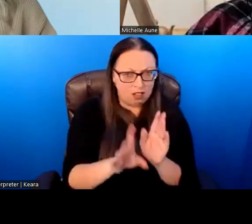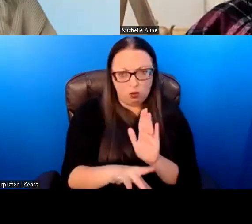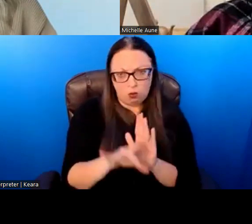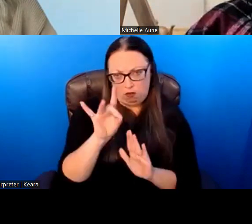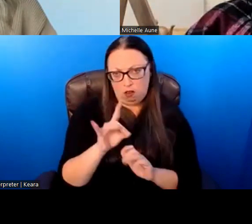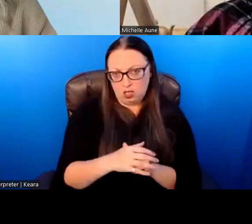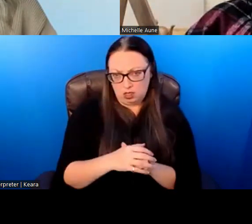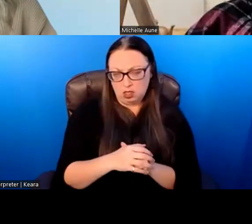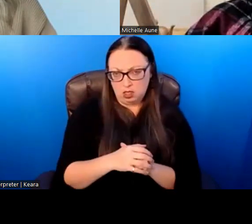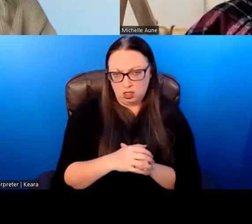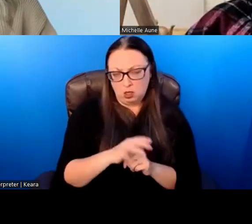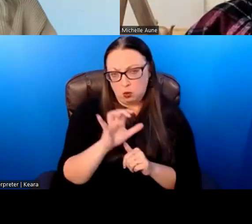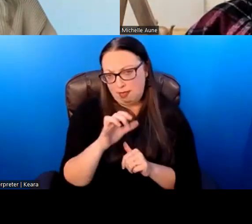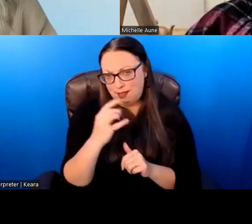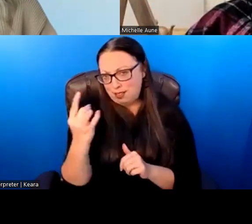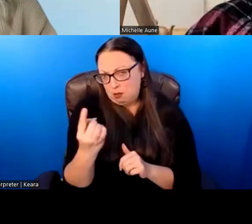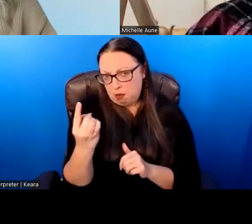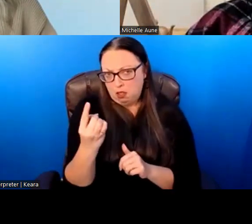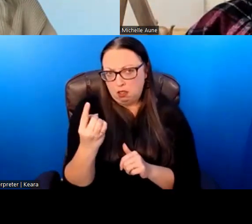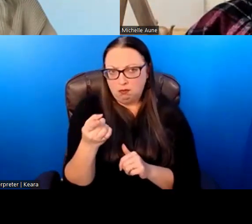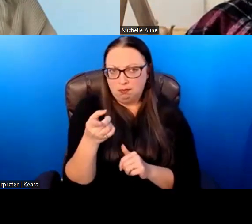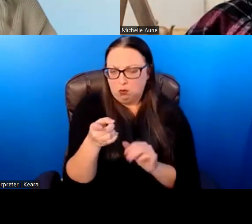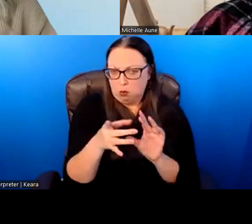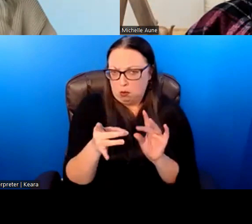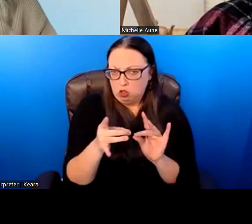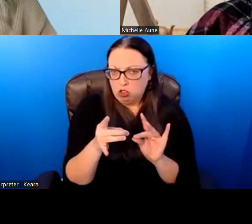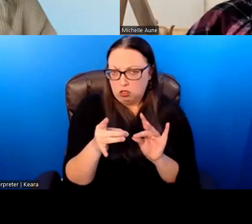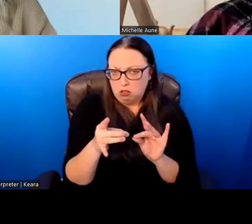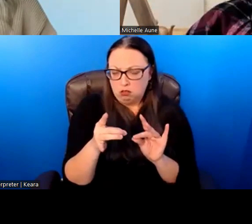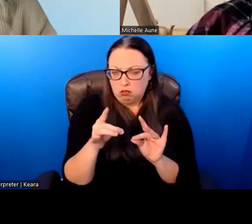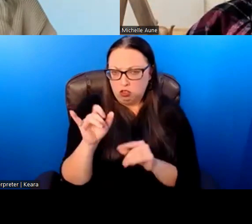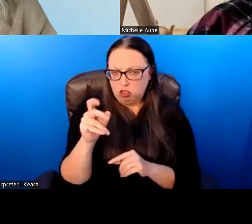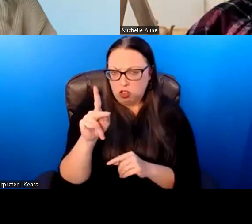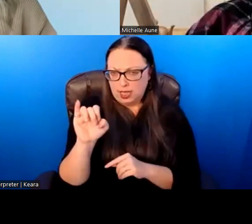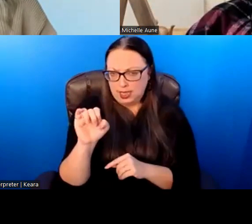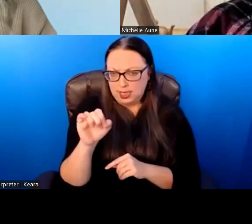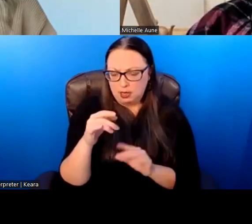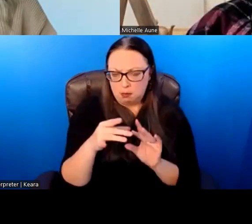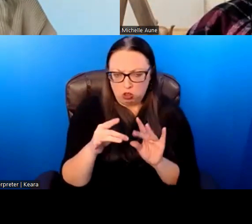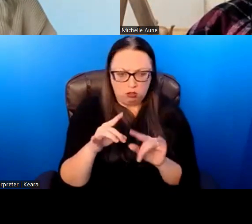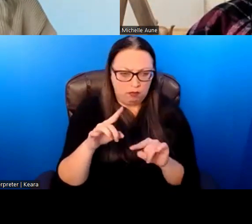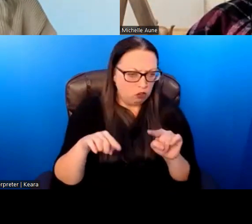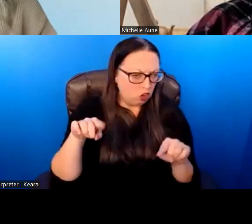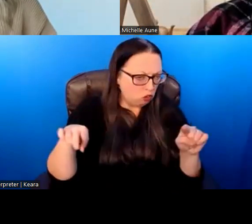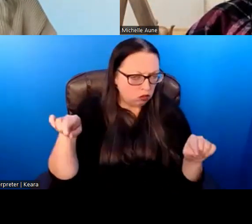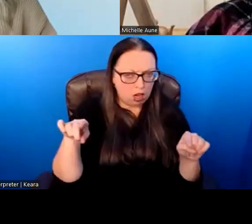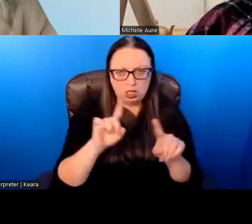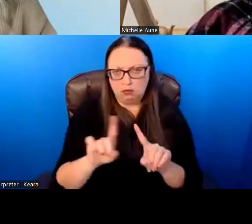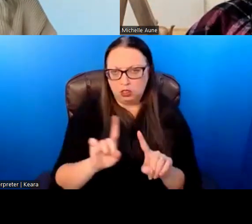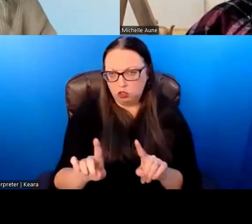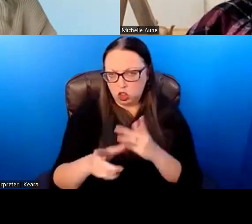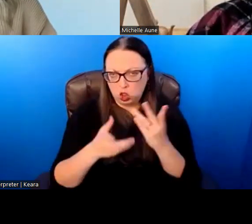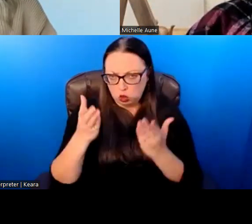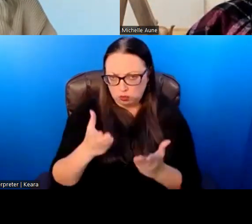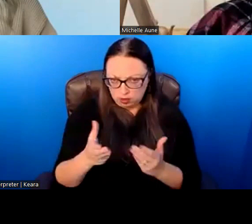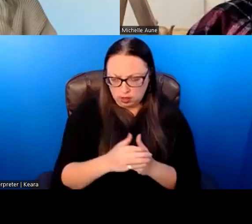so that's something that, you mentioned, Jackie, that we have a variety of different services. one of the